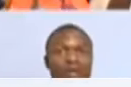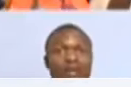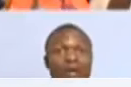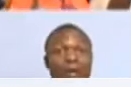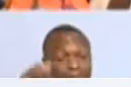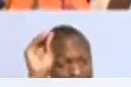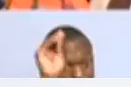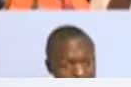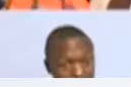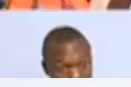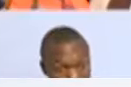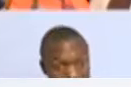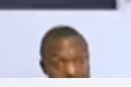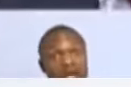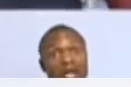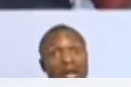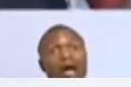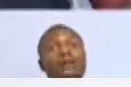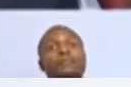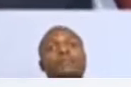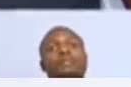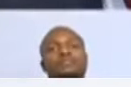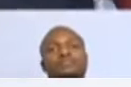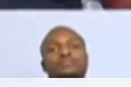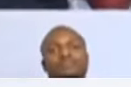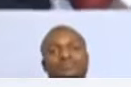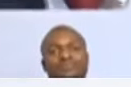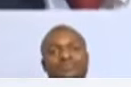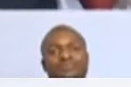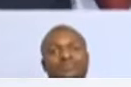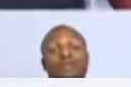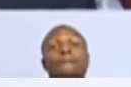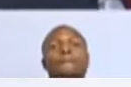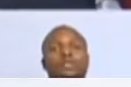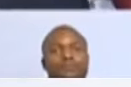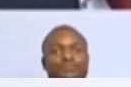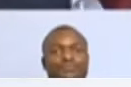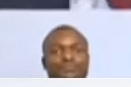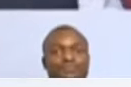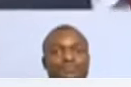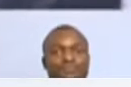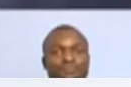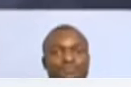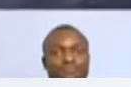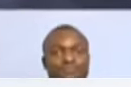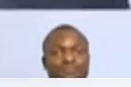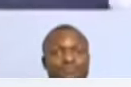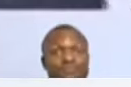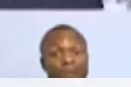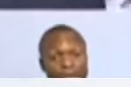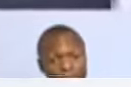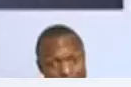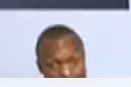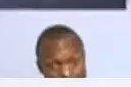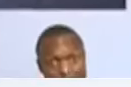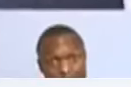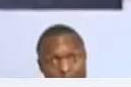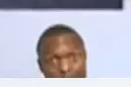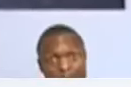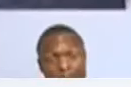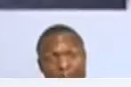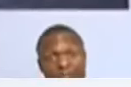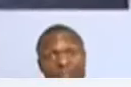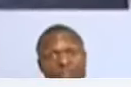placed under land management practices. A lot of this degradation is going on in that part of our